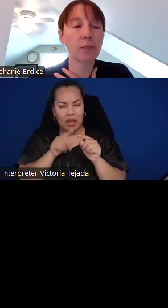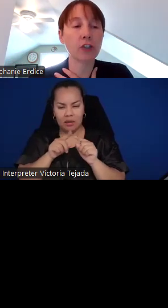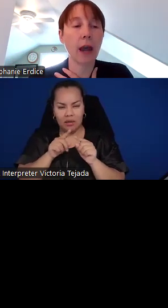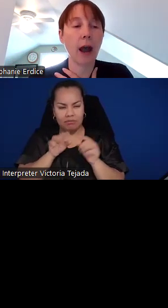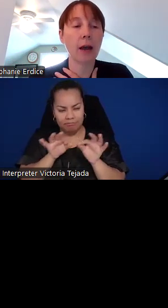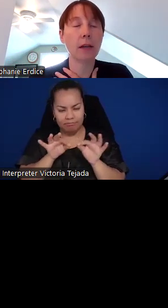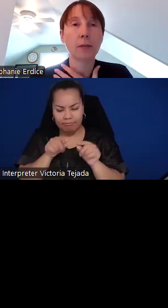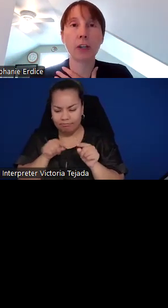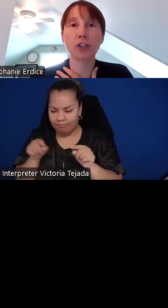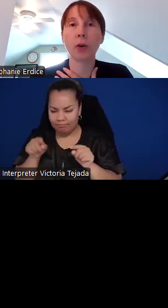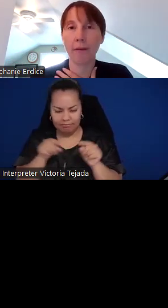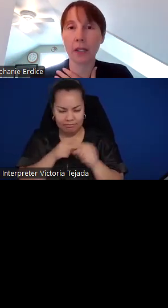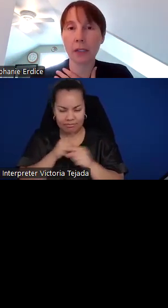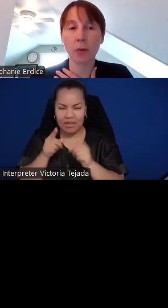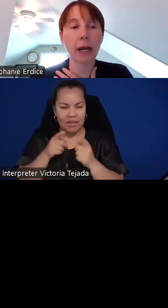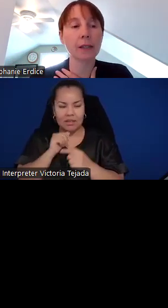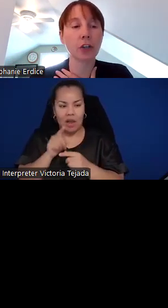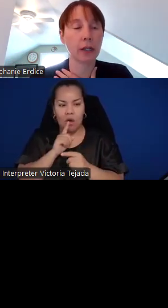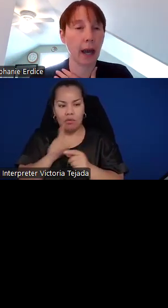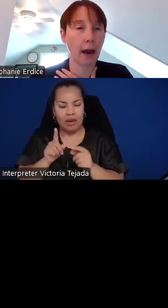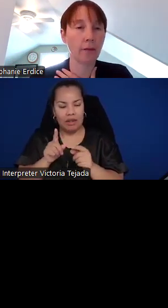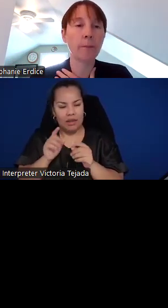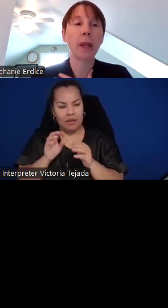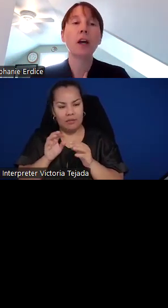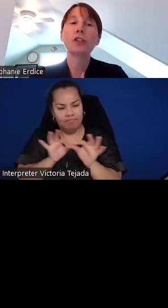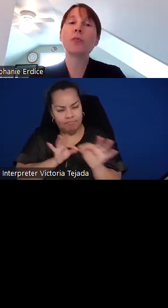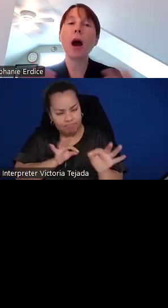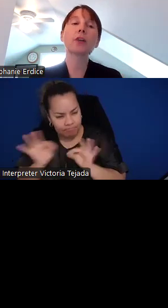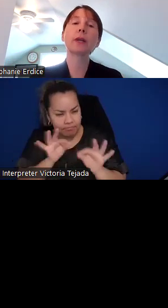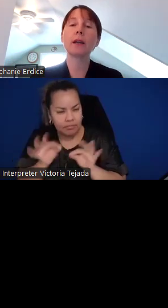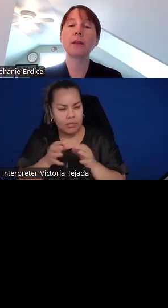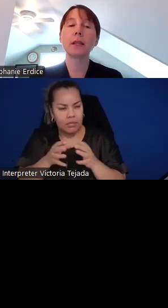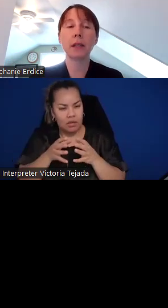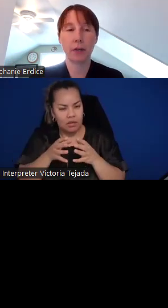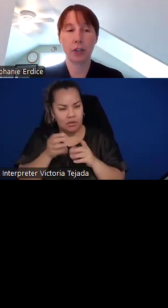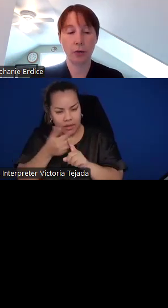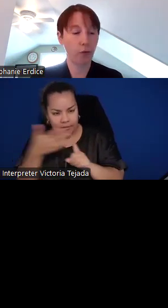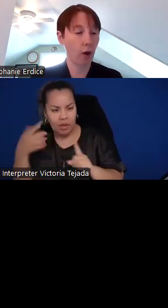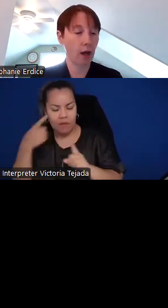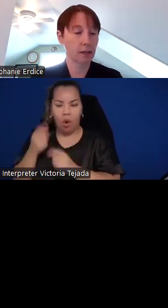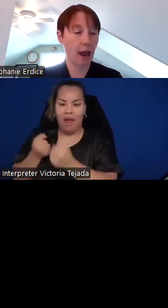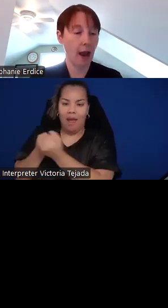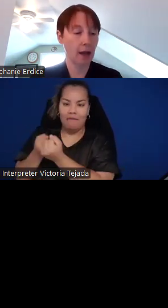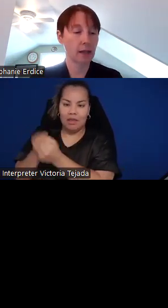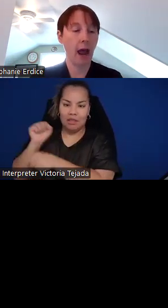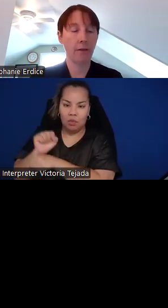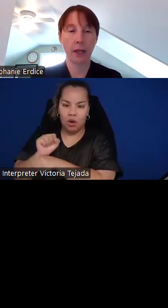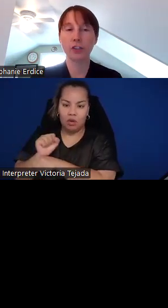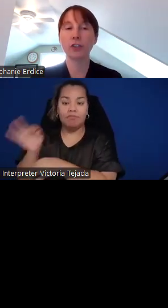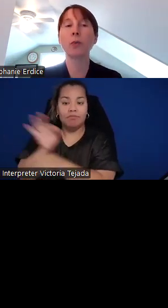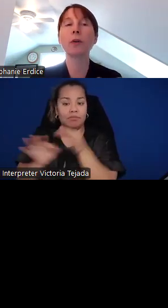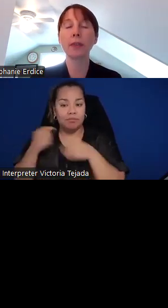apply as much to our advocacy work as it could have. So I created this definition for us